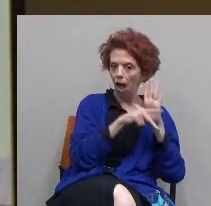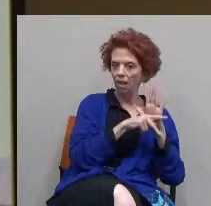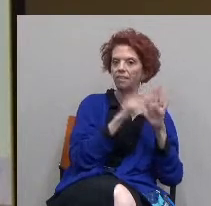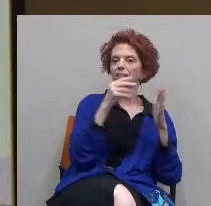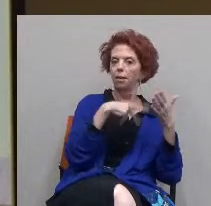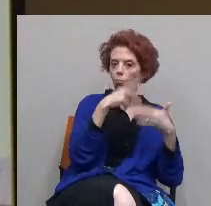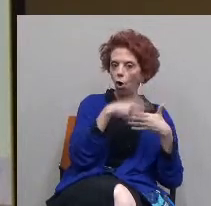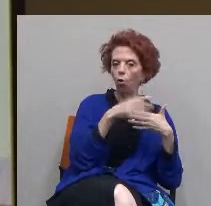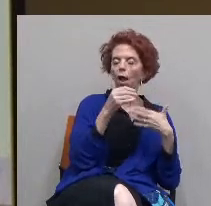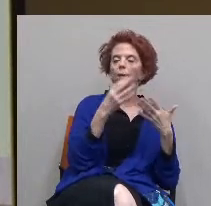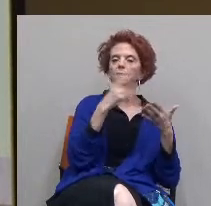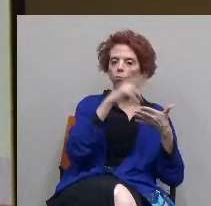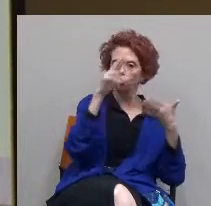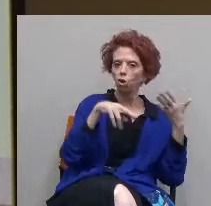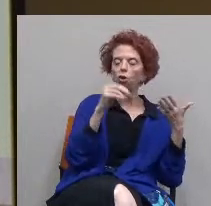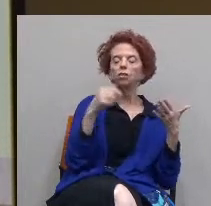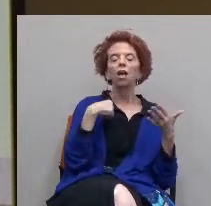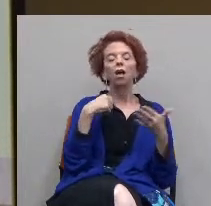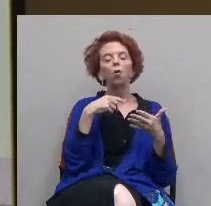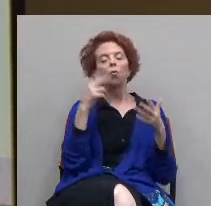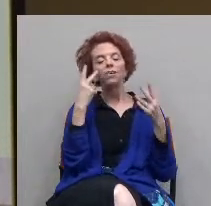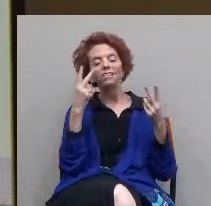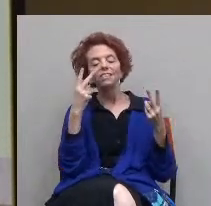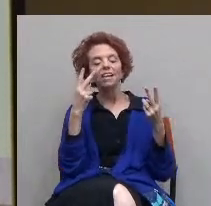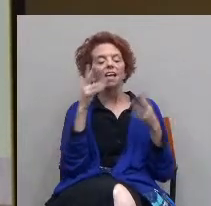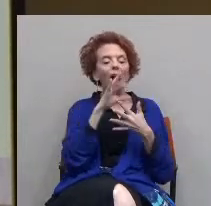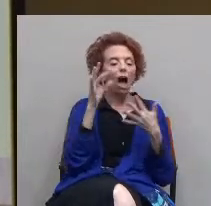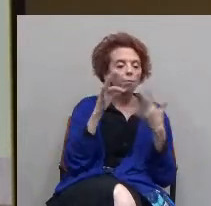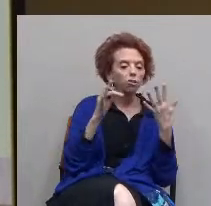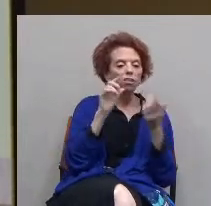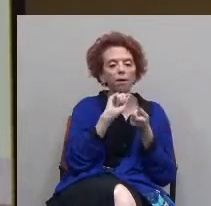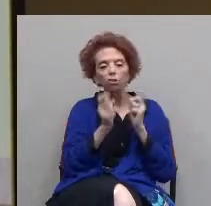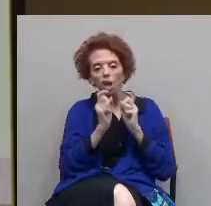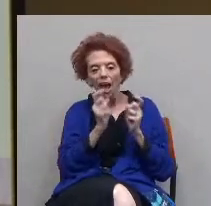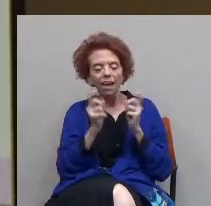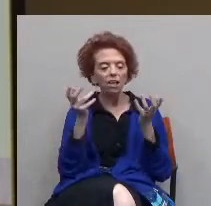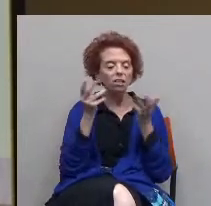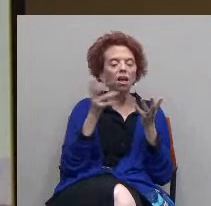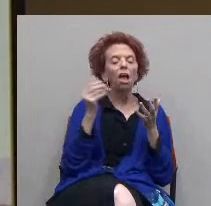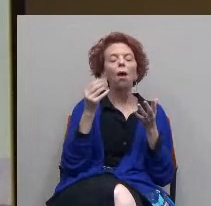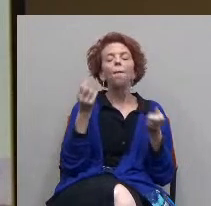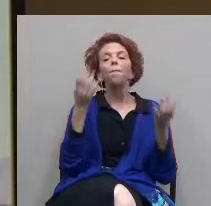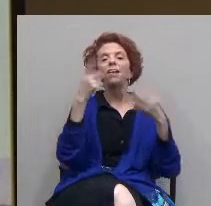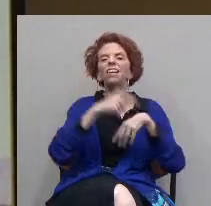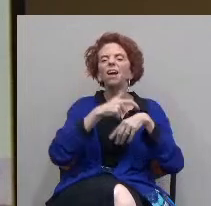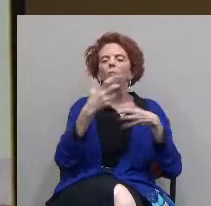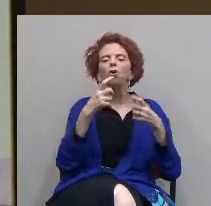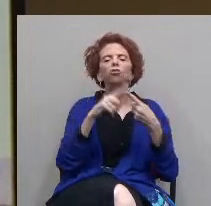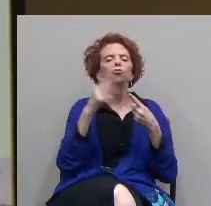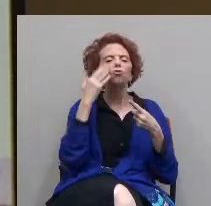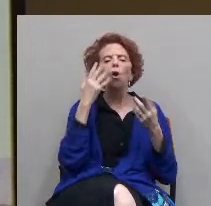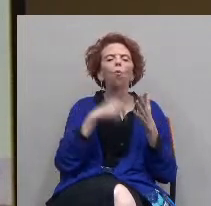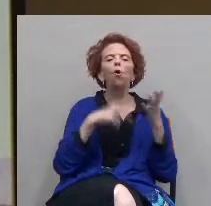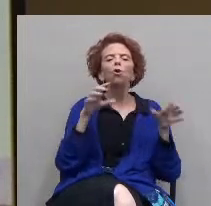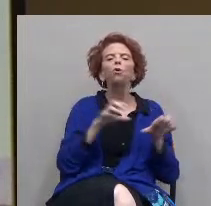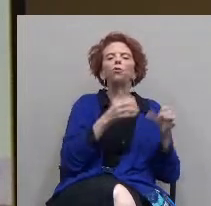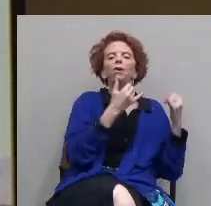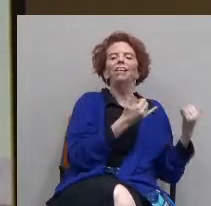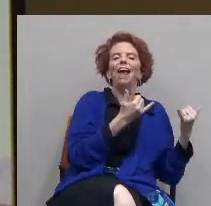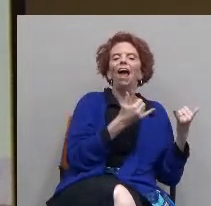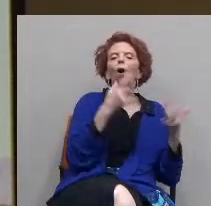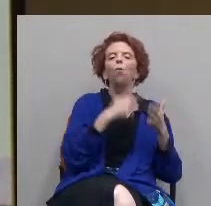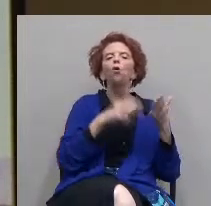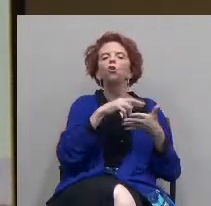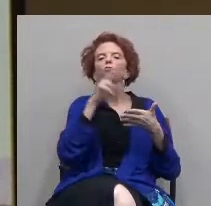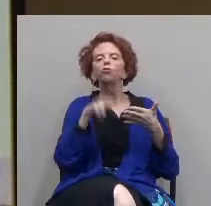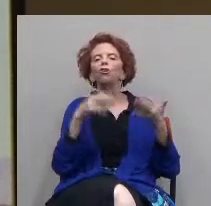So as people are weighing the options of legislation and changing something, a lot of times they want to know, well, what are we doing already and what are the outcomes